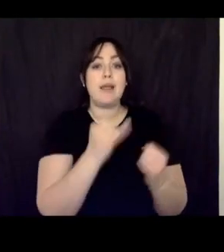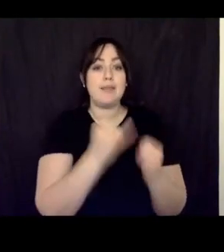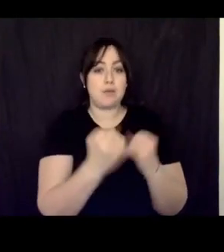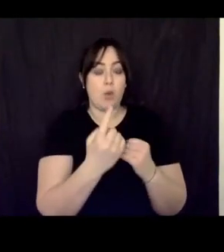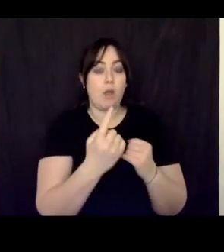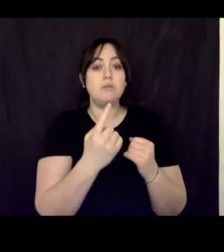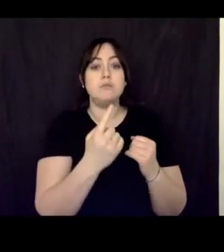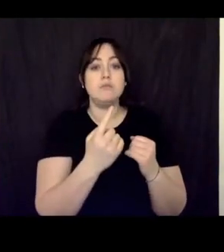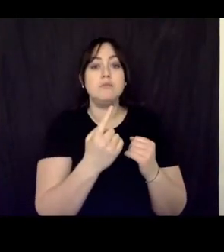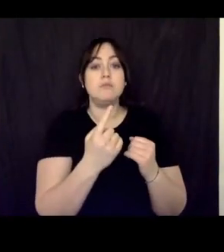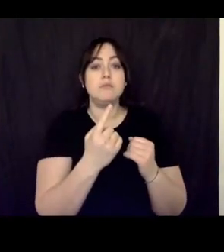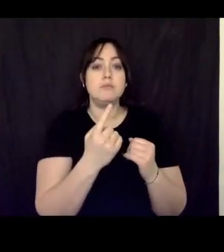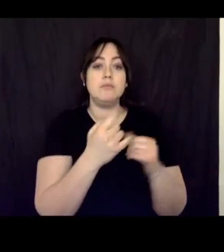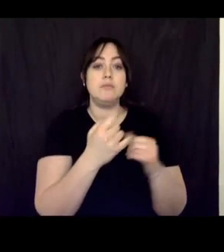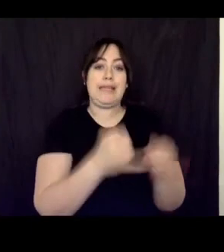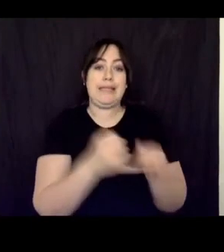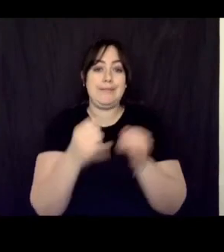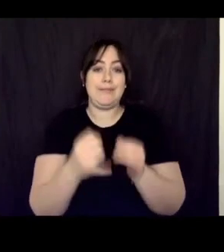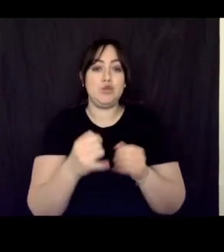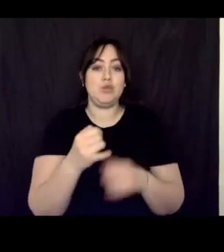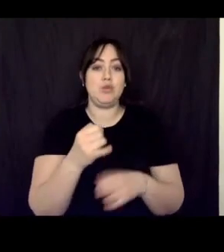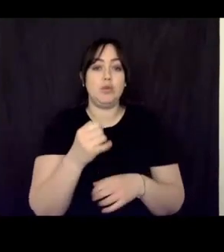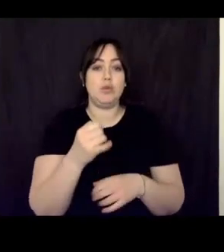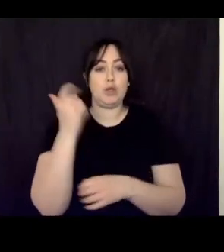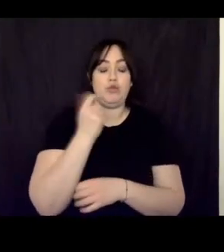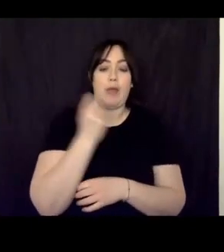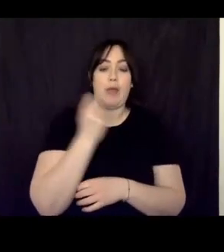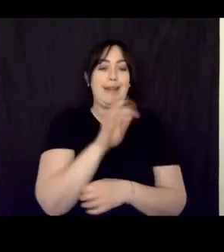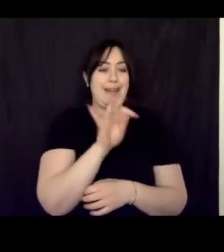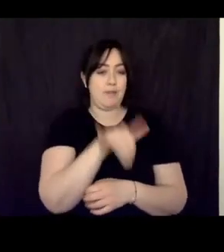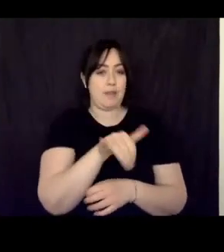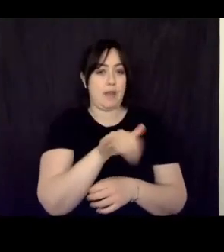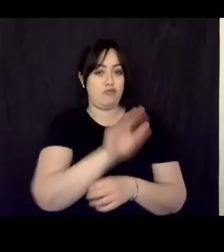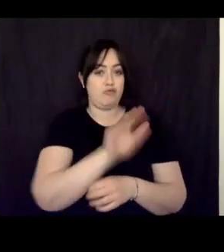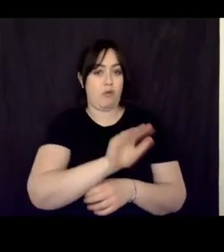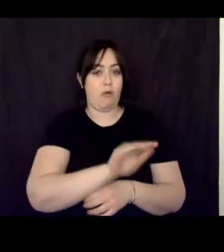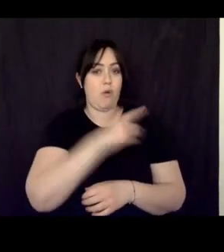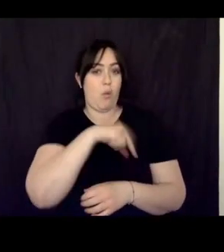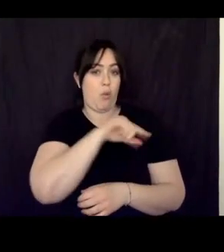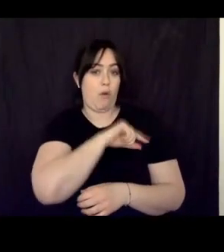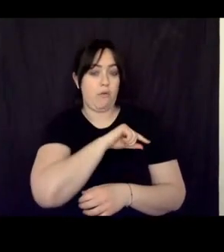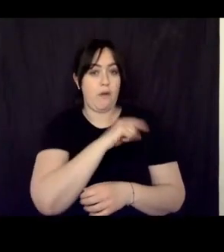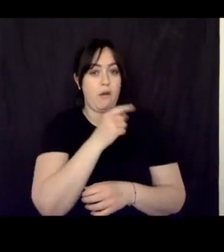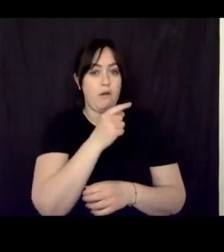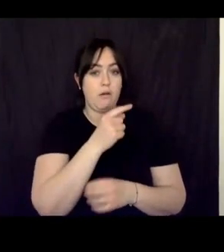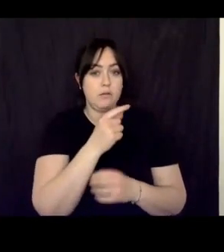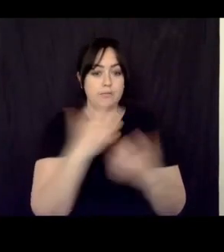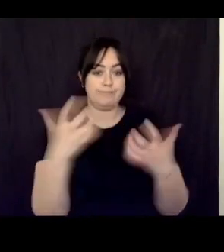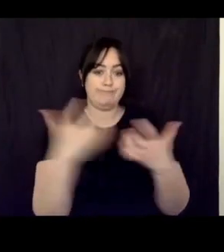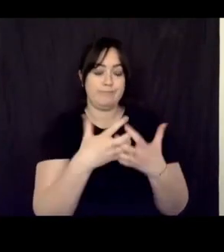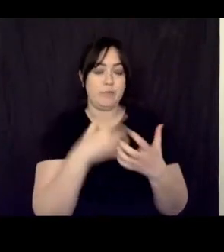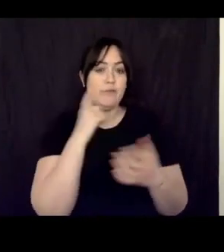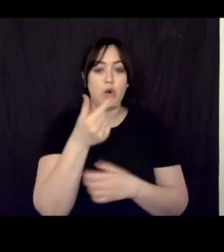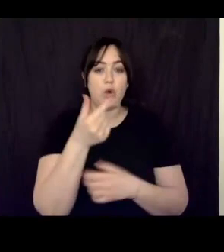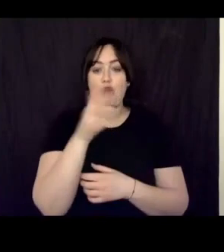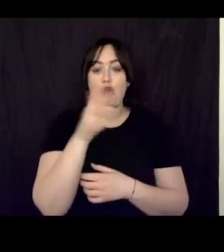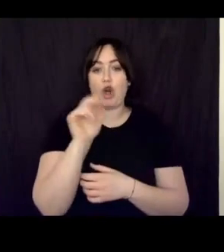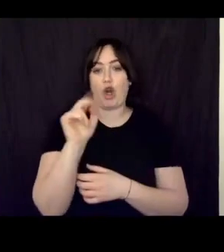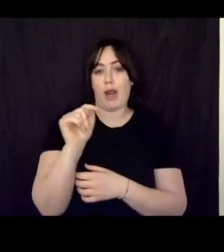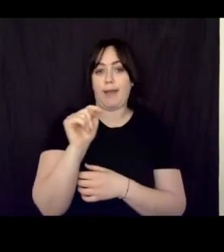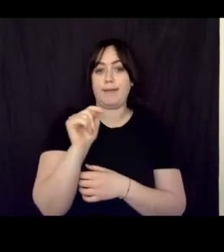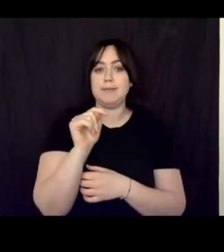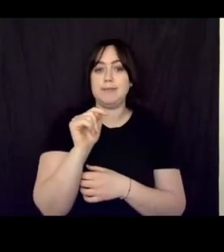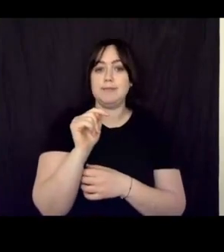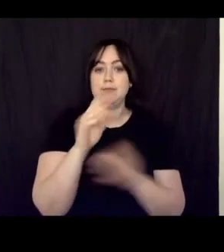provision, eligibility for a particular program. And those are individual type goals. And that's different